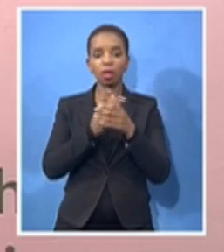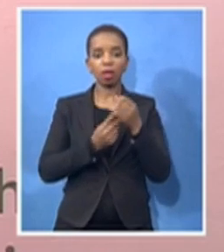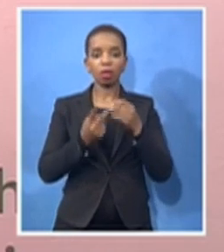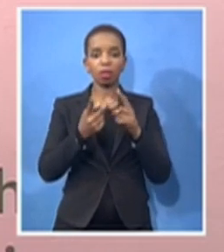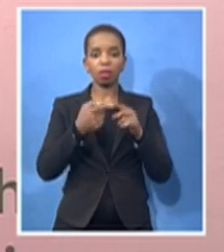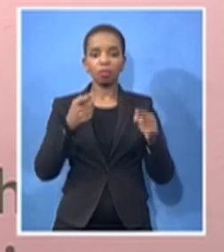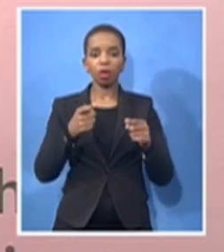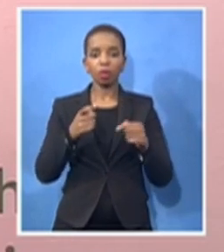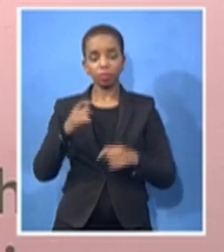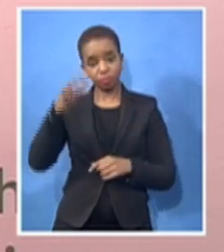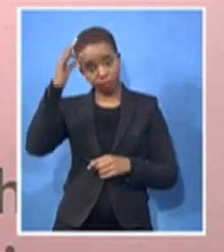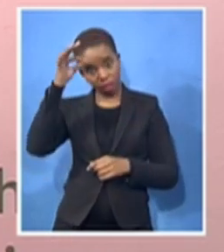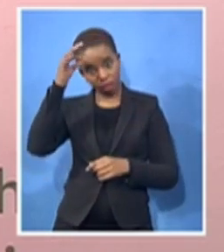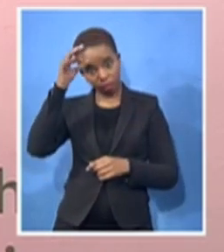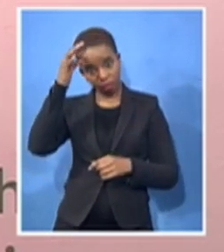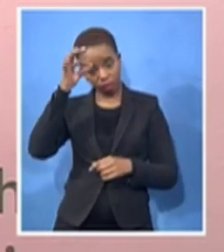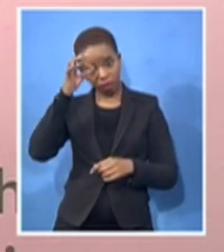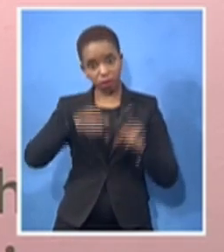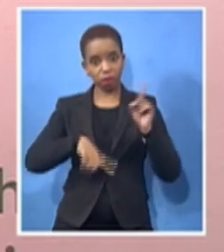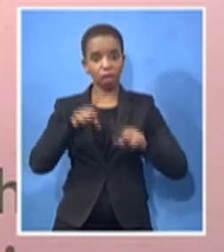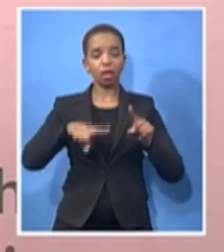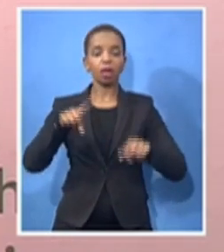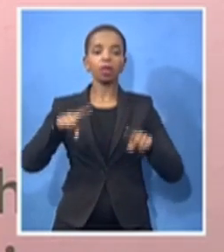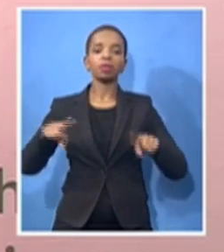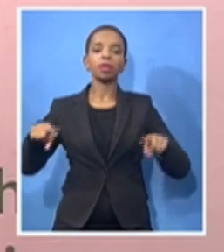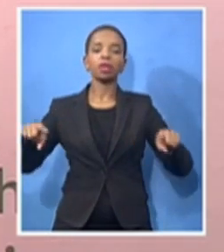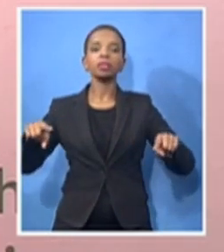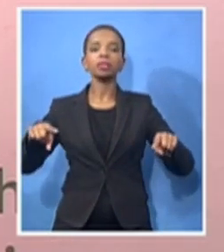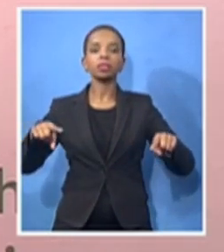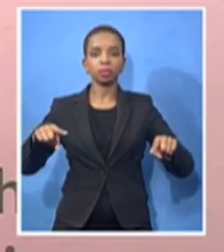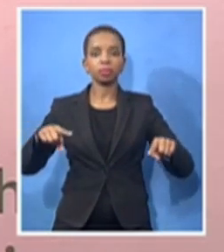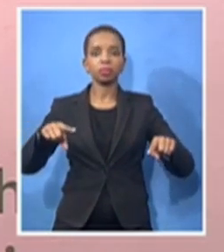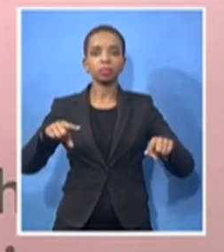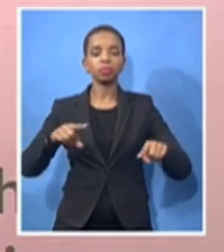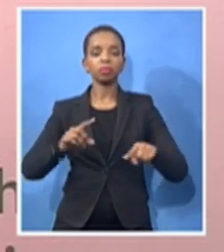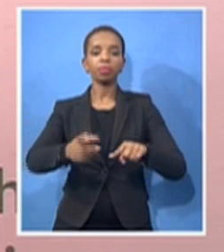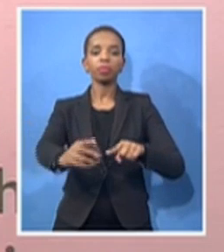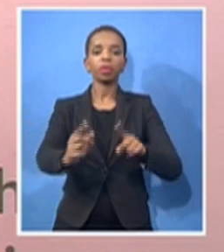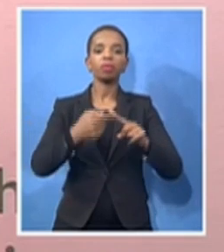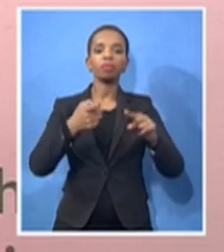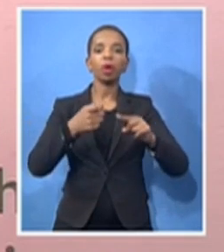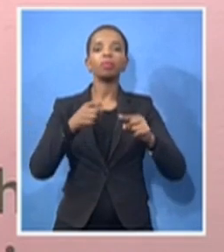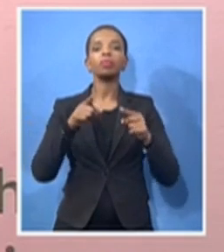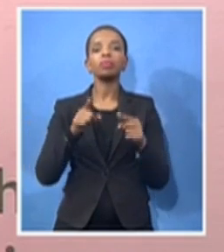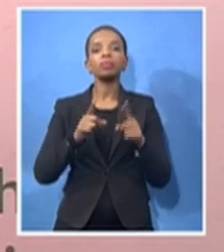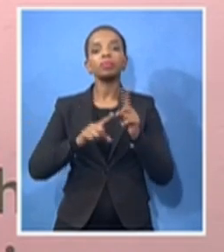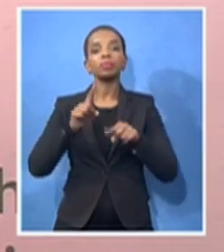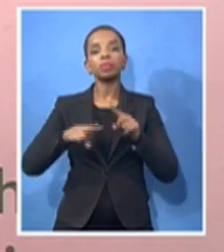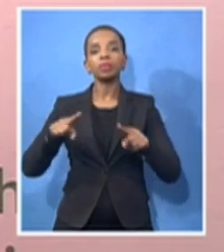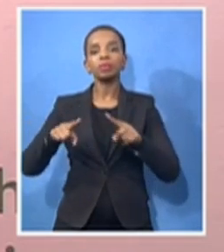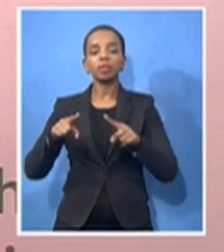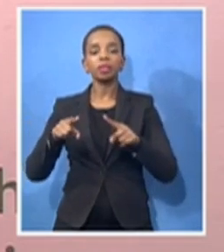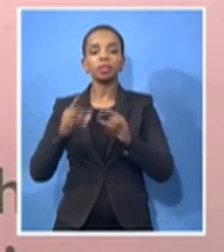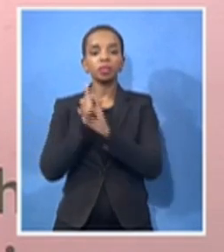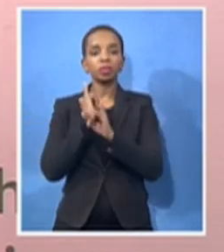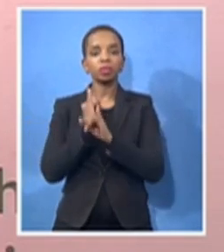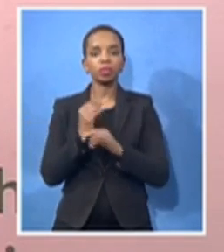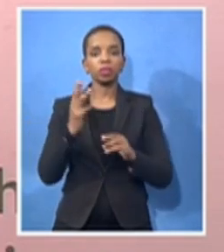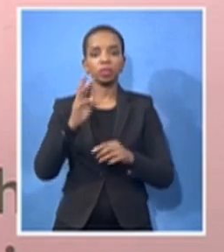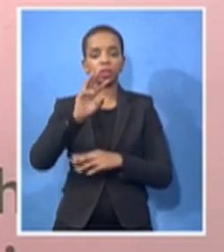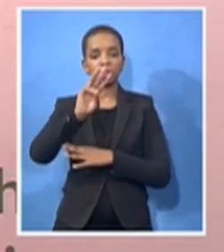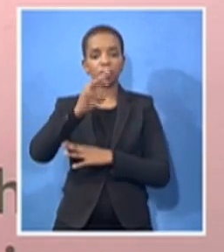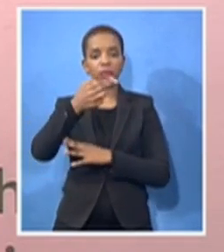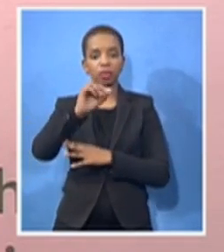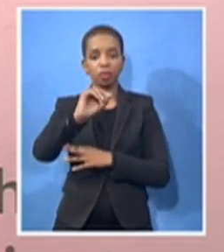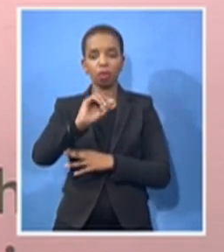governments and the multilateral institutions, WHO, which is actually our lead